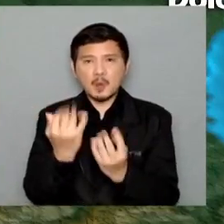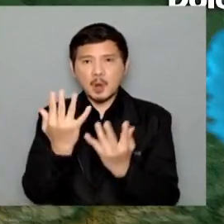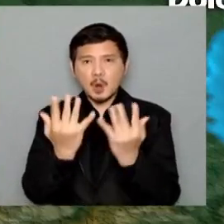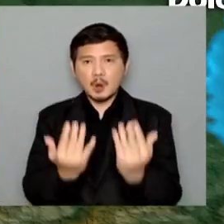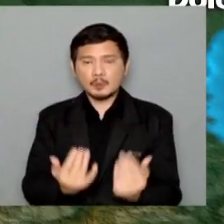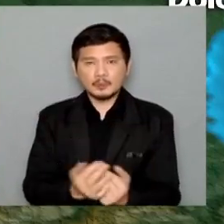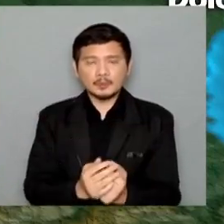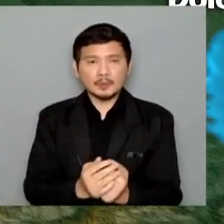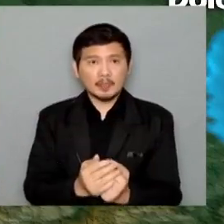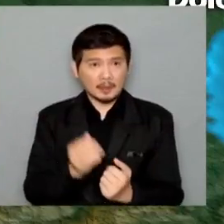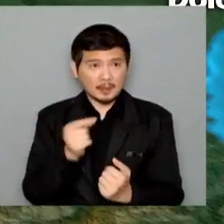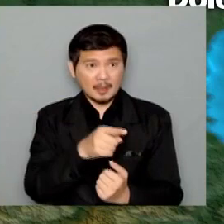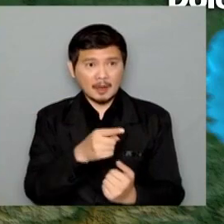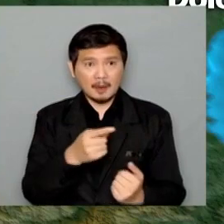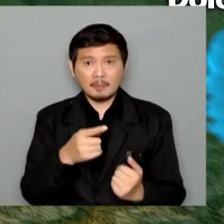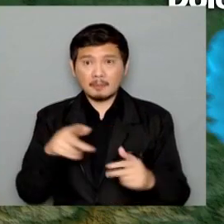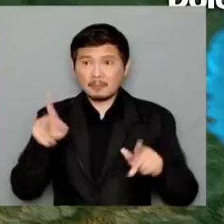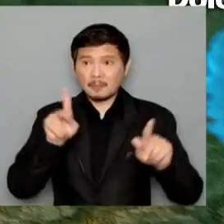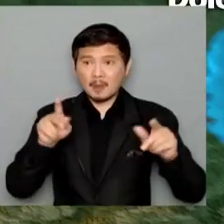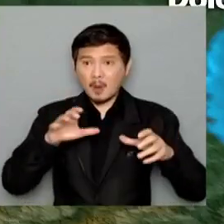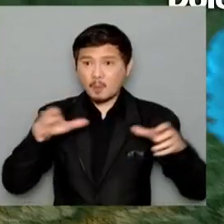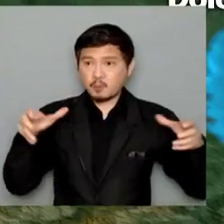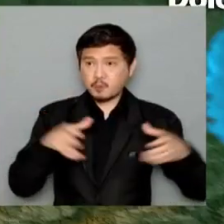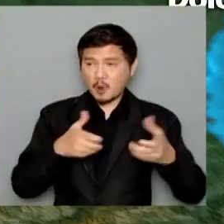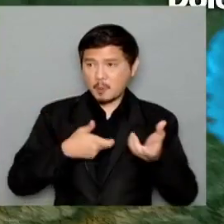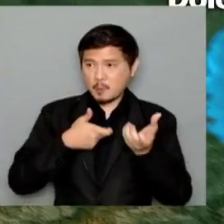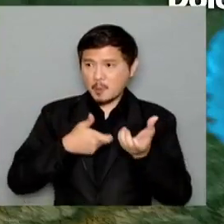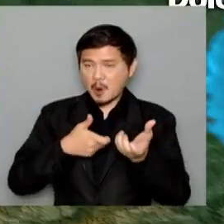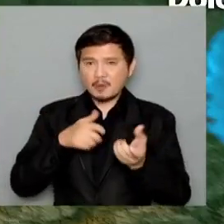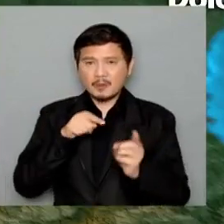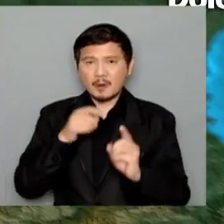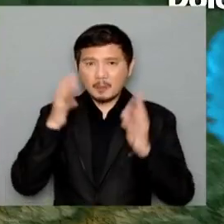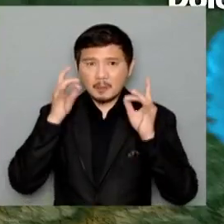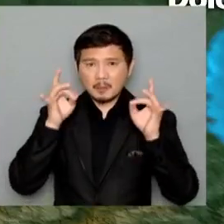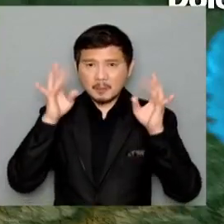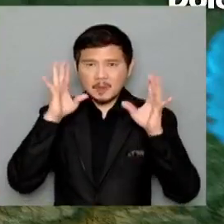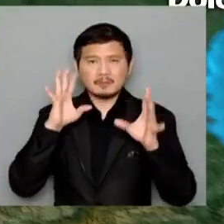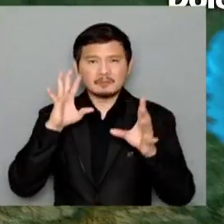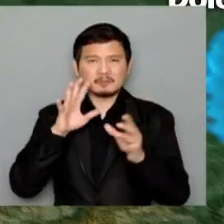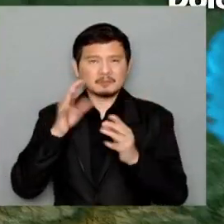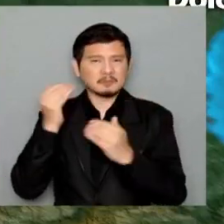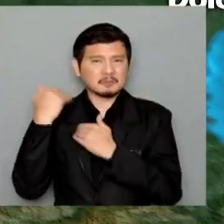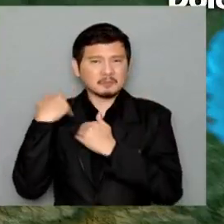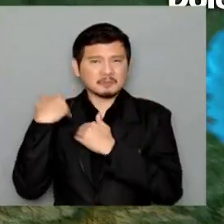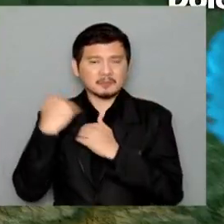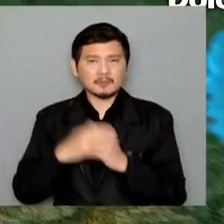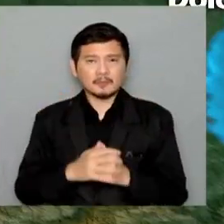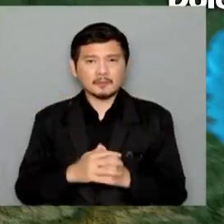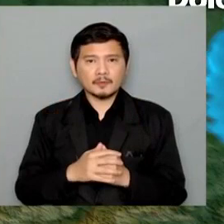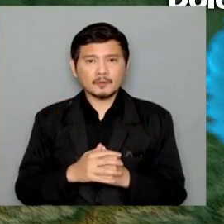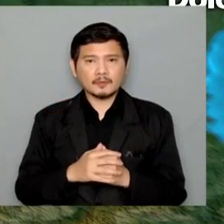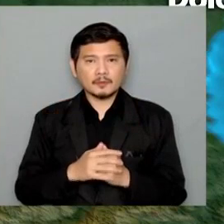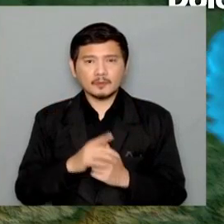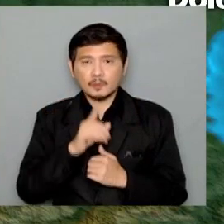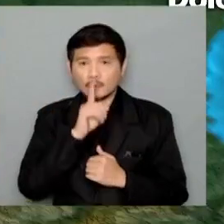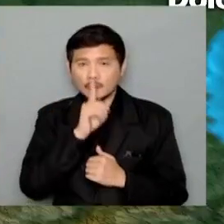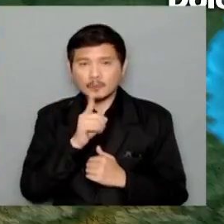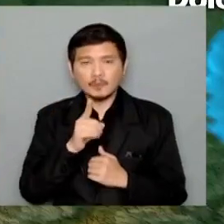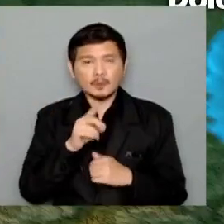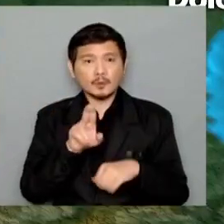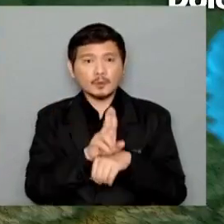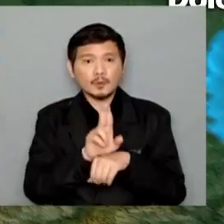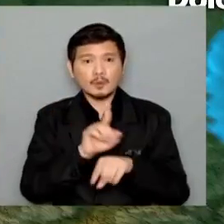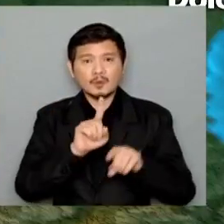are suspected to be behind the attack. De Leon denounced what he says is the continuous use of anti-personnel mines planted